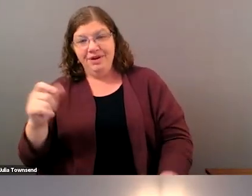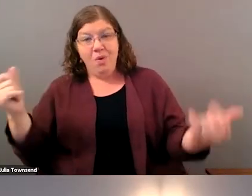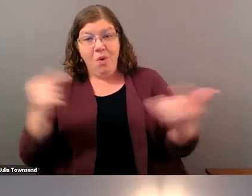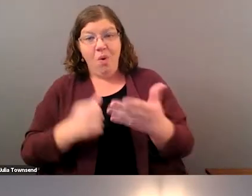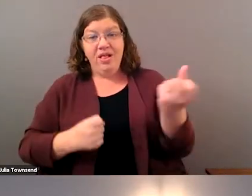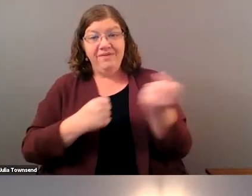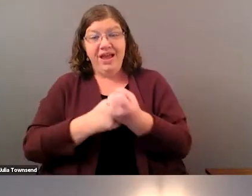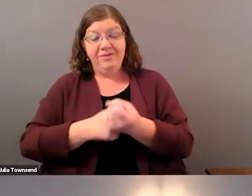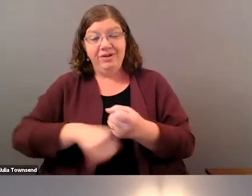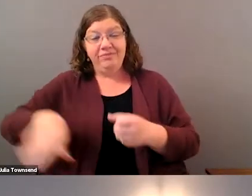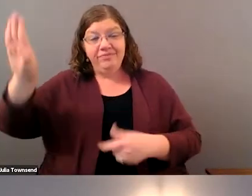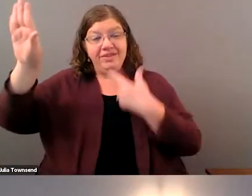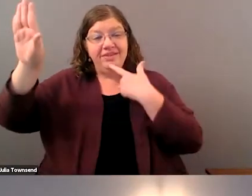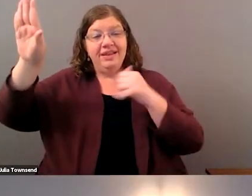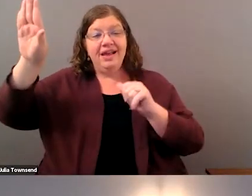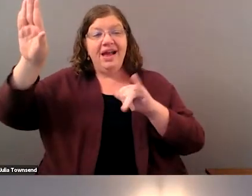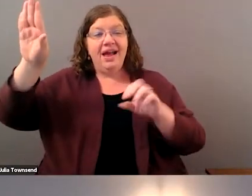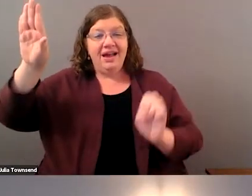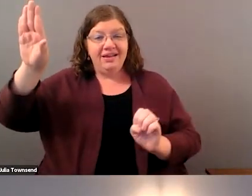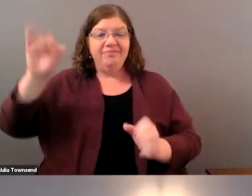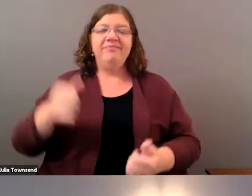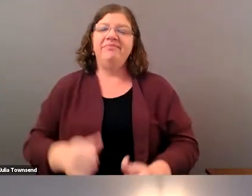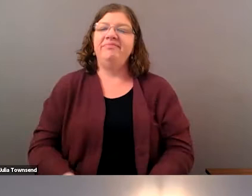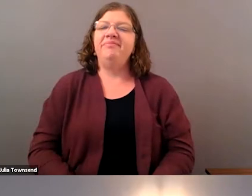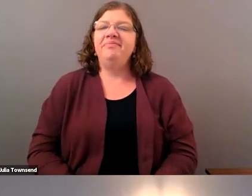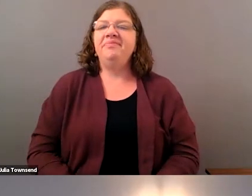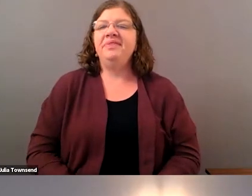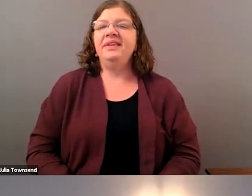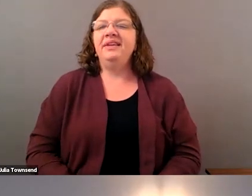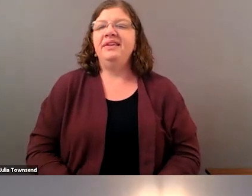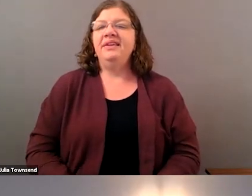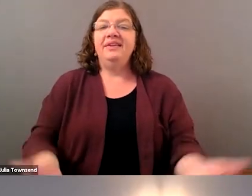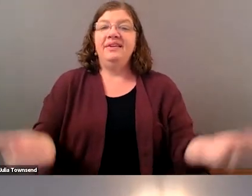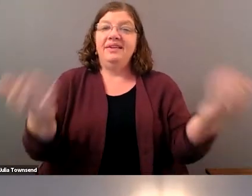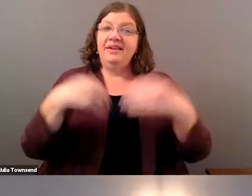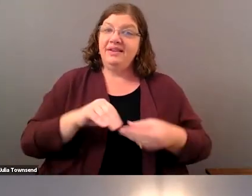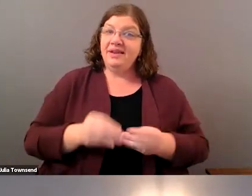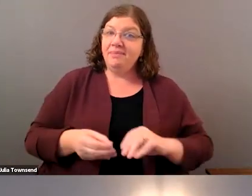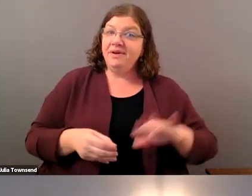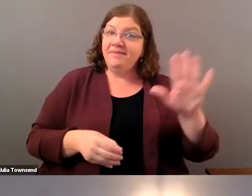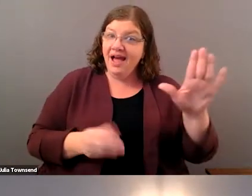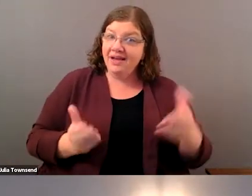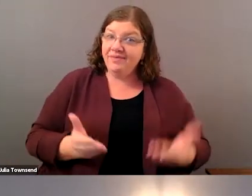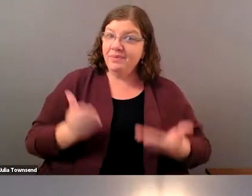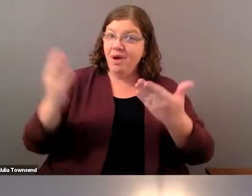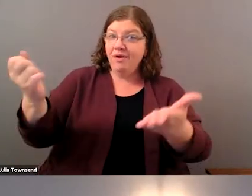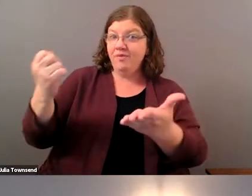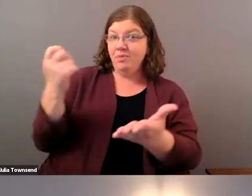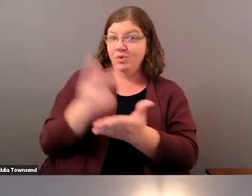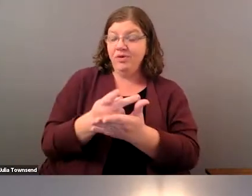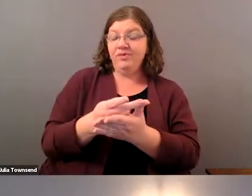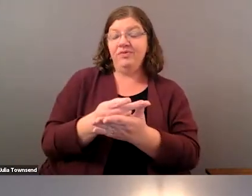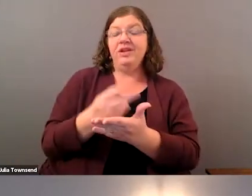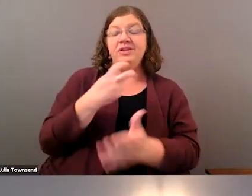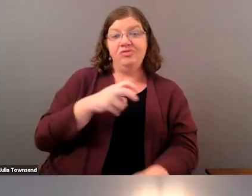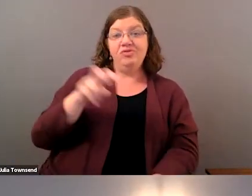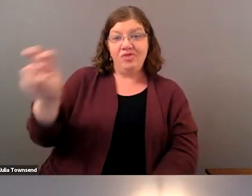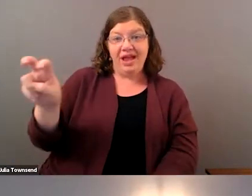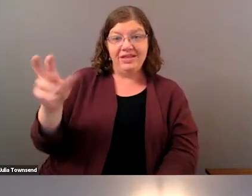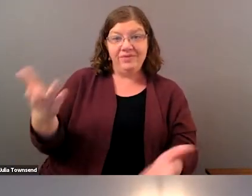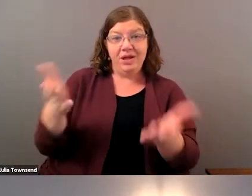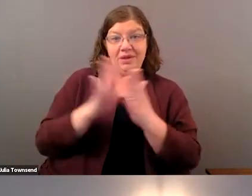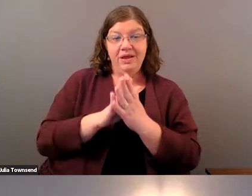by raising your hand and saying aye. Aye. Aye. Number 5, may I ask for a motion for approval of the interdistrict transfer appeal